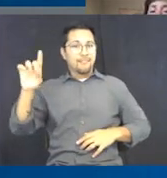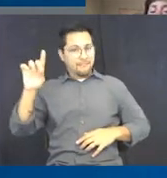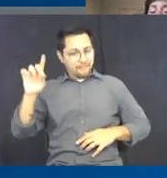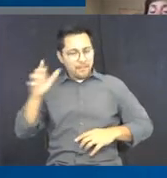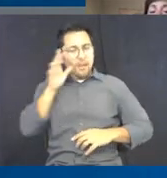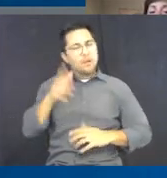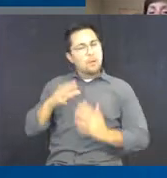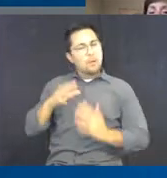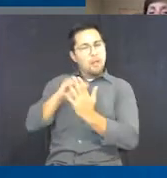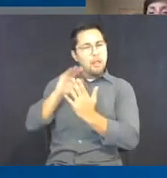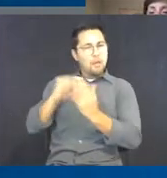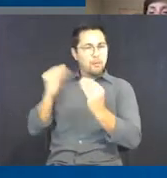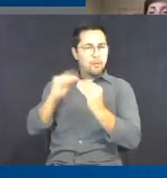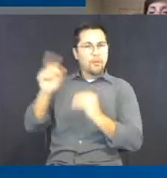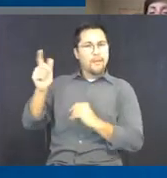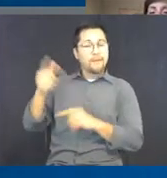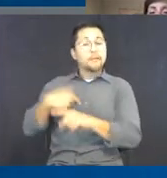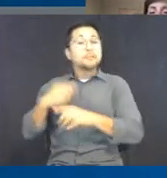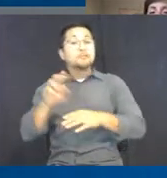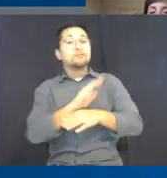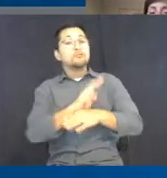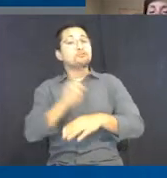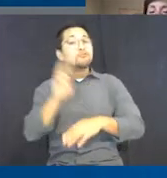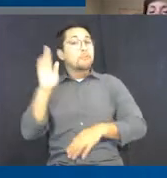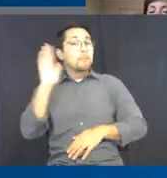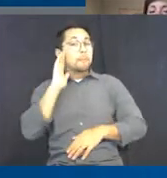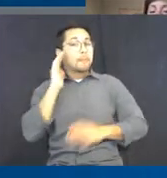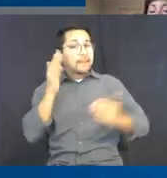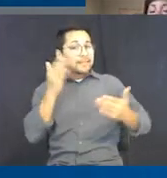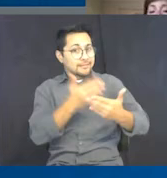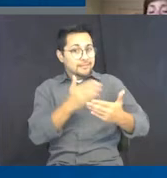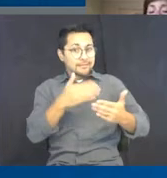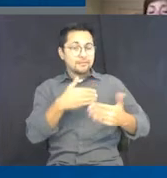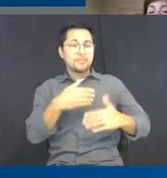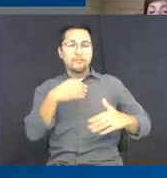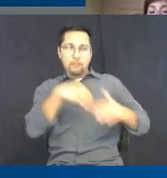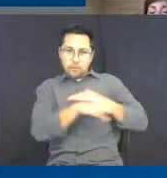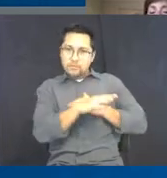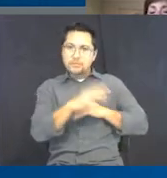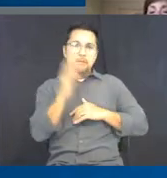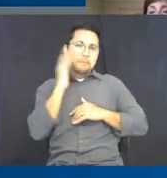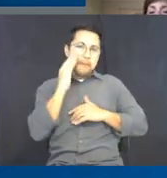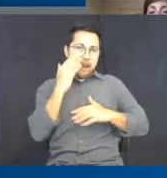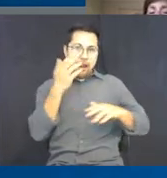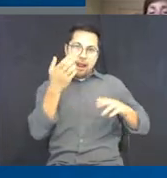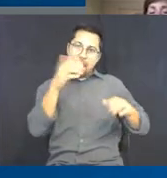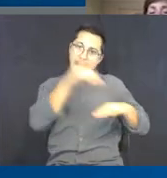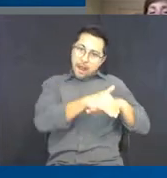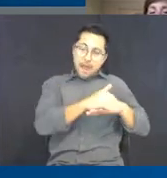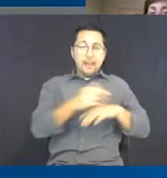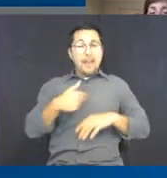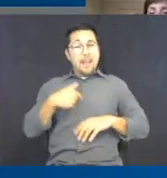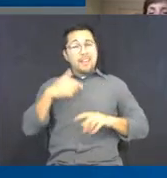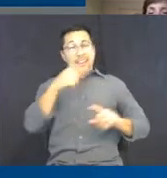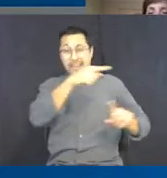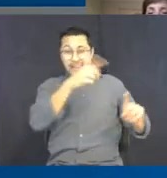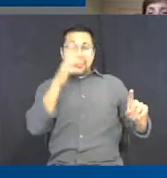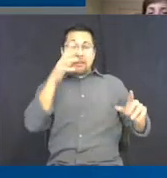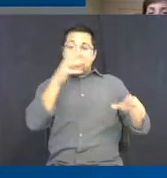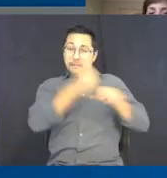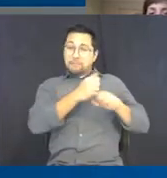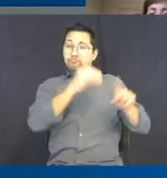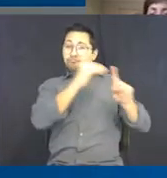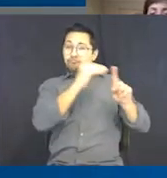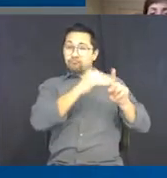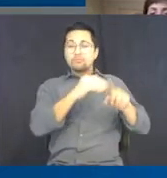bed certain days of the week when he needs to get ready for work, his mom will get a text notifying her that he's still in bed so she can